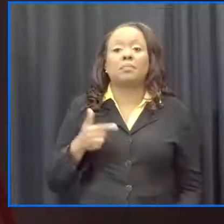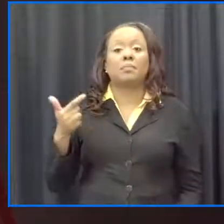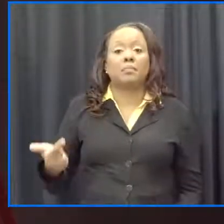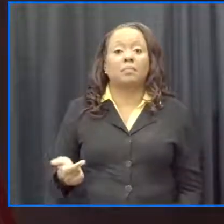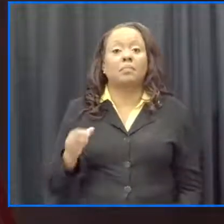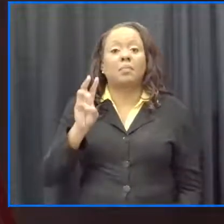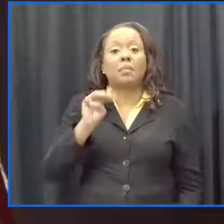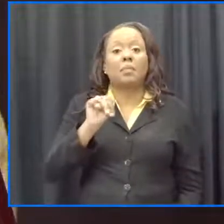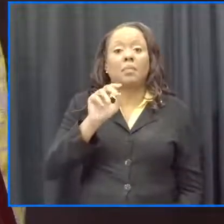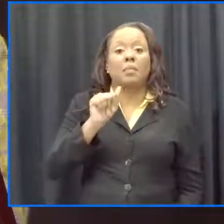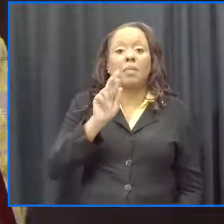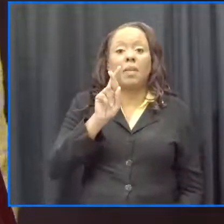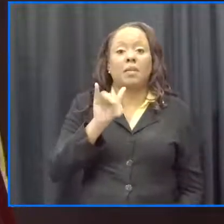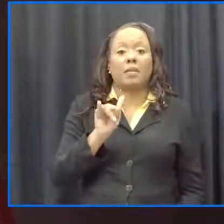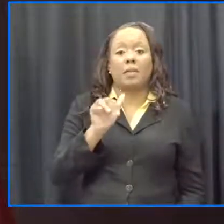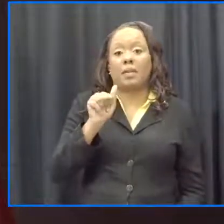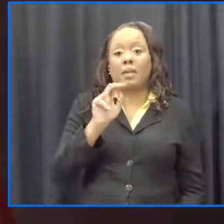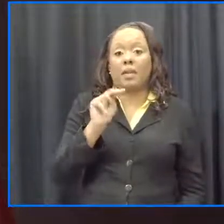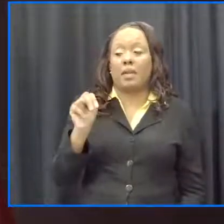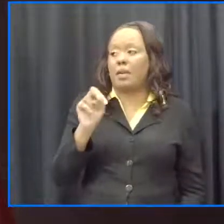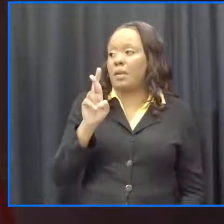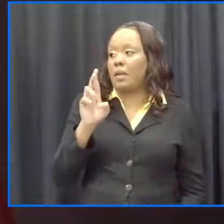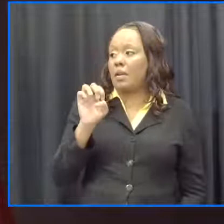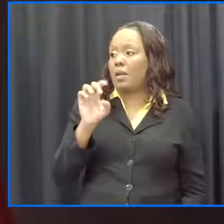Miss Marianne Redmond.